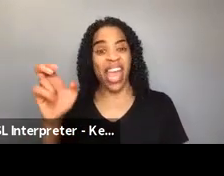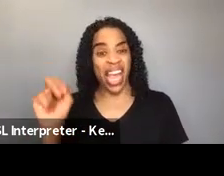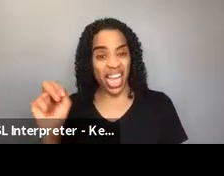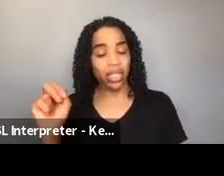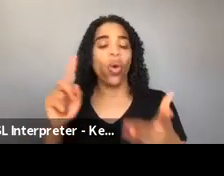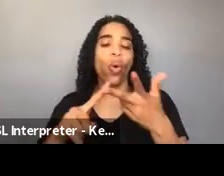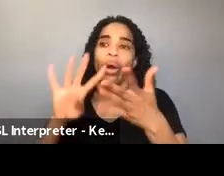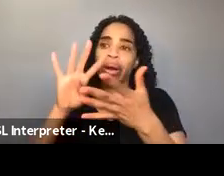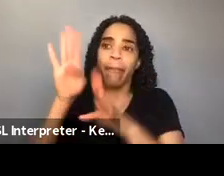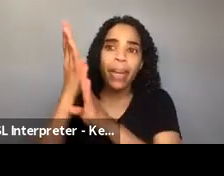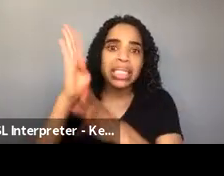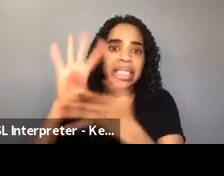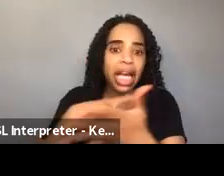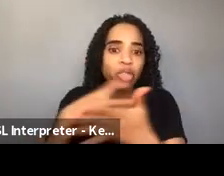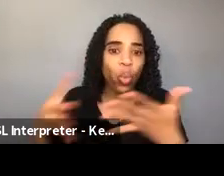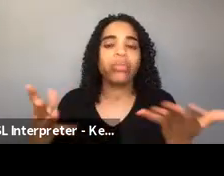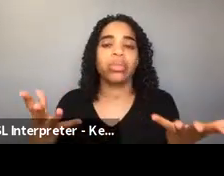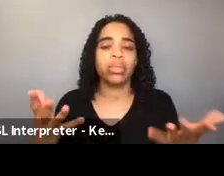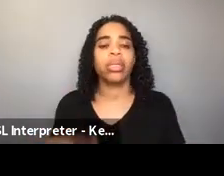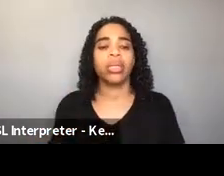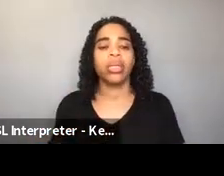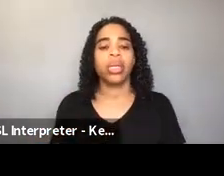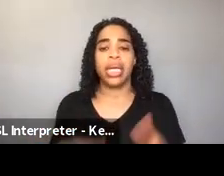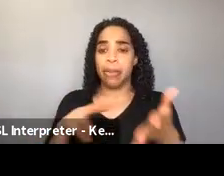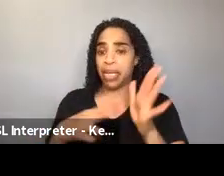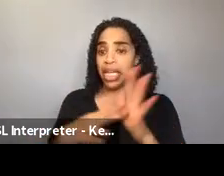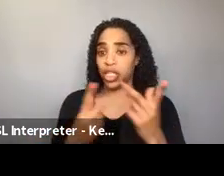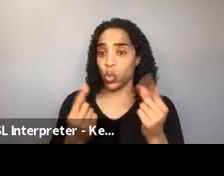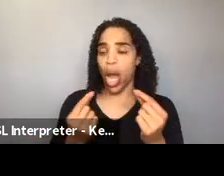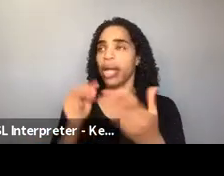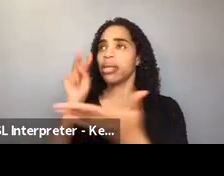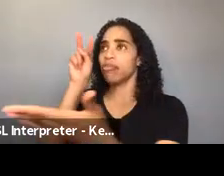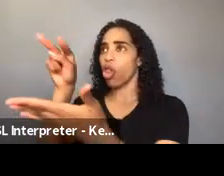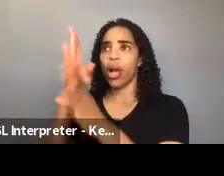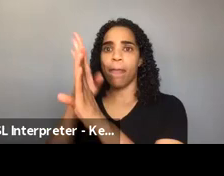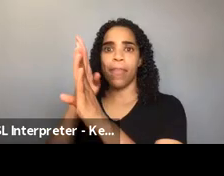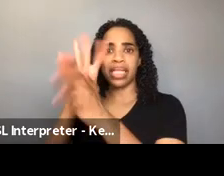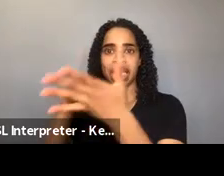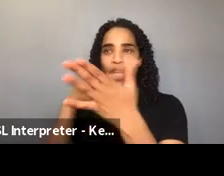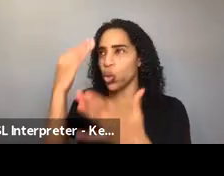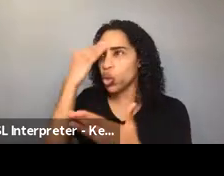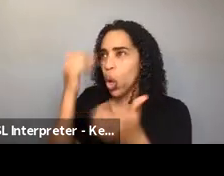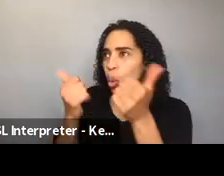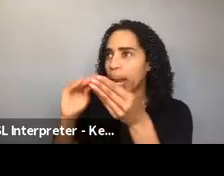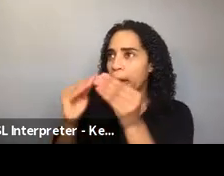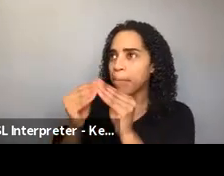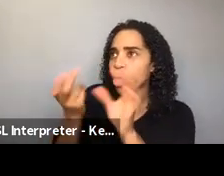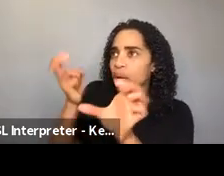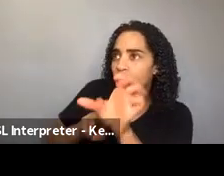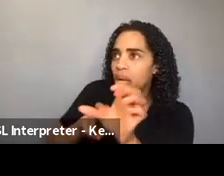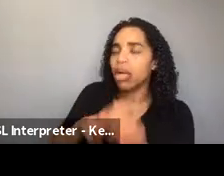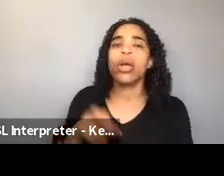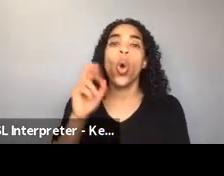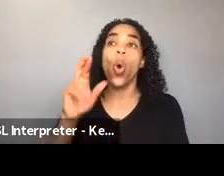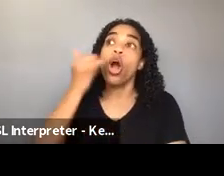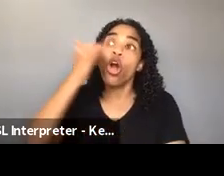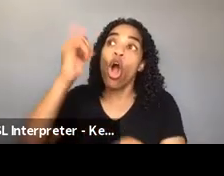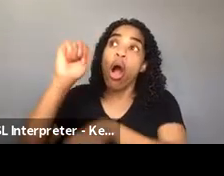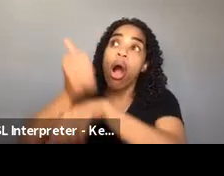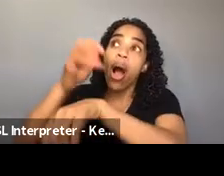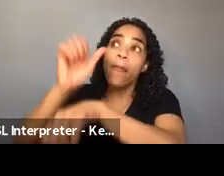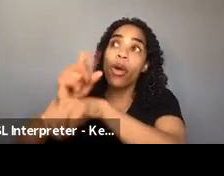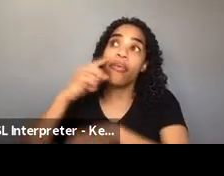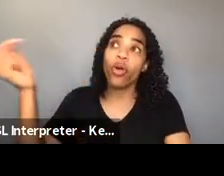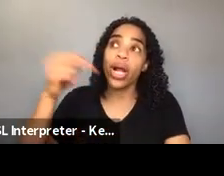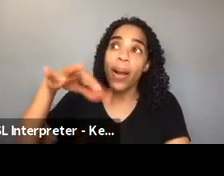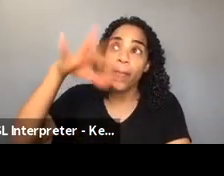skills include how to read a bus schedule, schedule a handyman pickup, find the bus